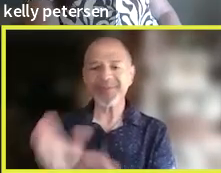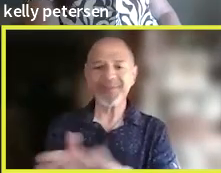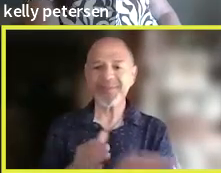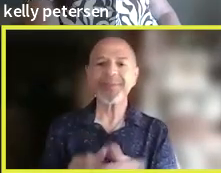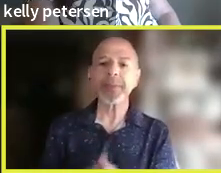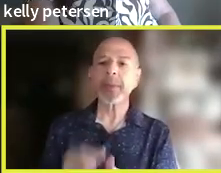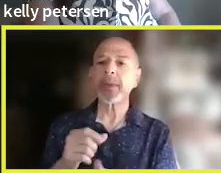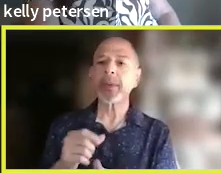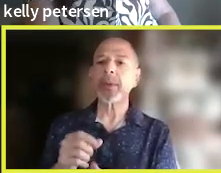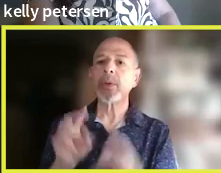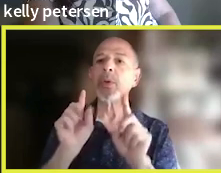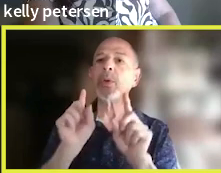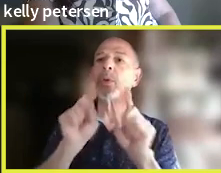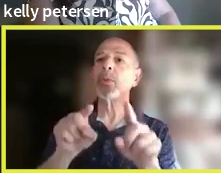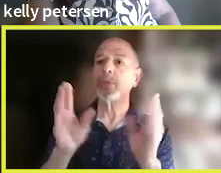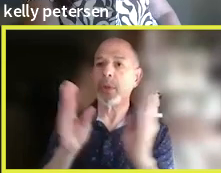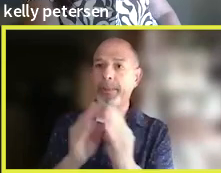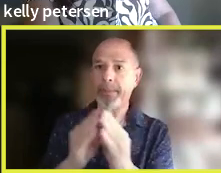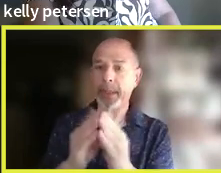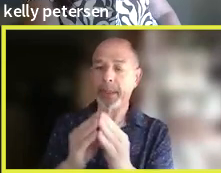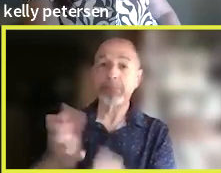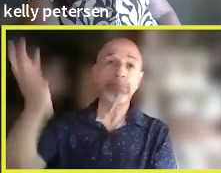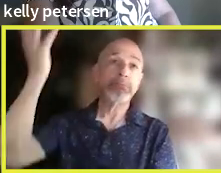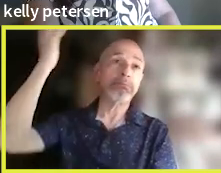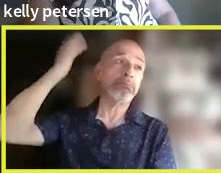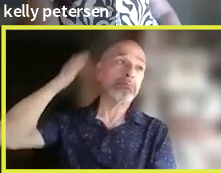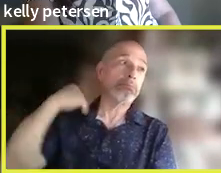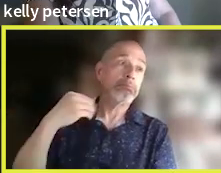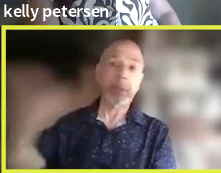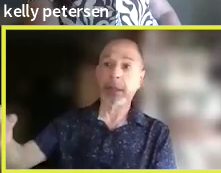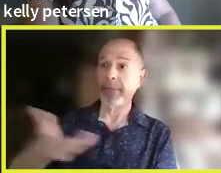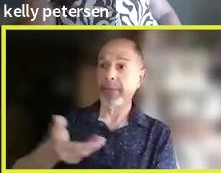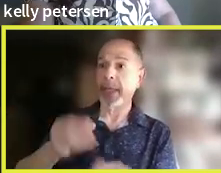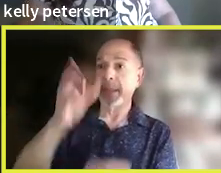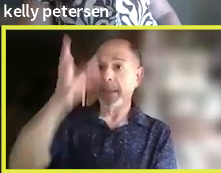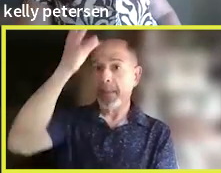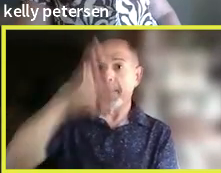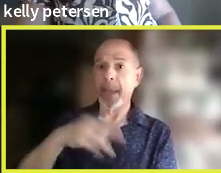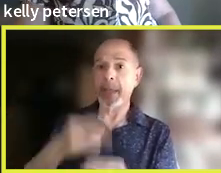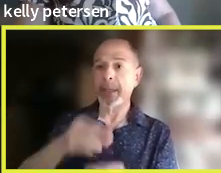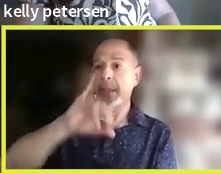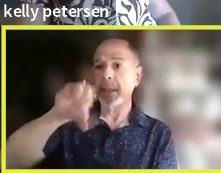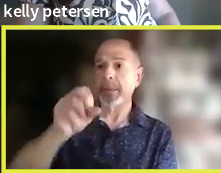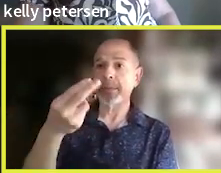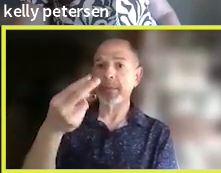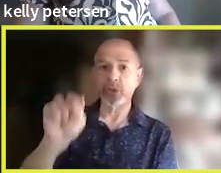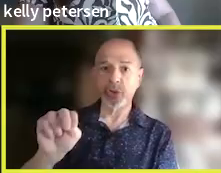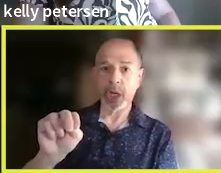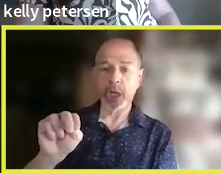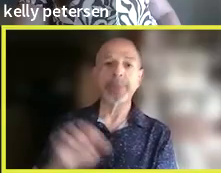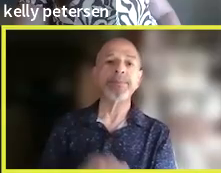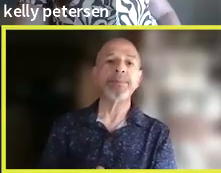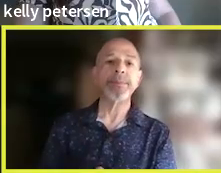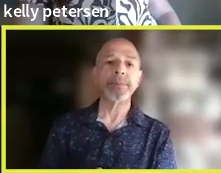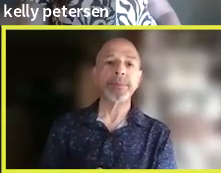meeting way back when, and I remember they brought this man named John O'Brien in. How many people have heard of John O'Brien? He's kind of famous. And his